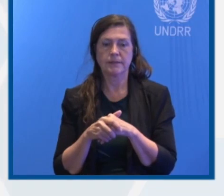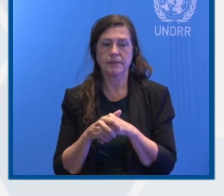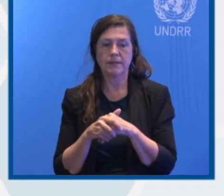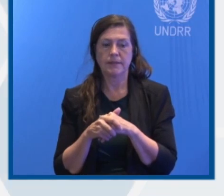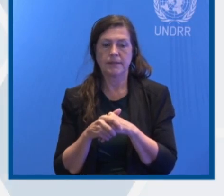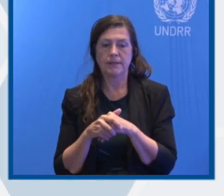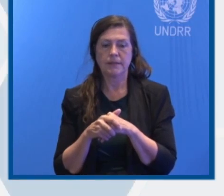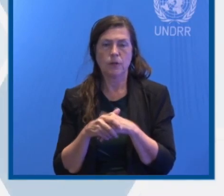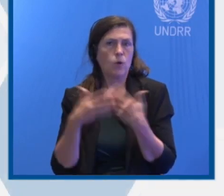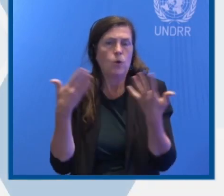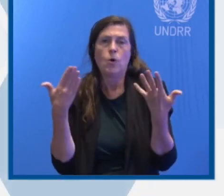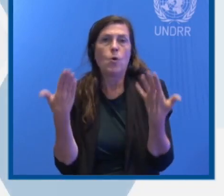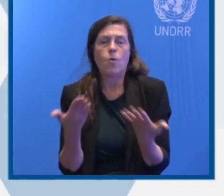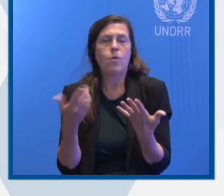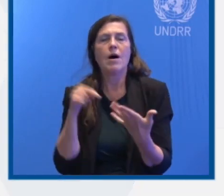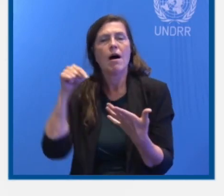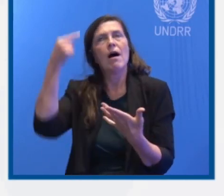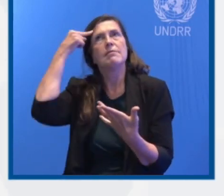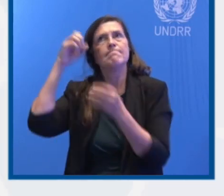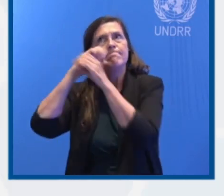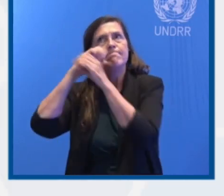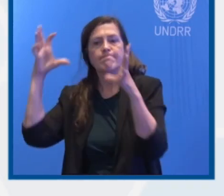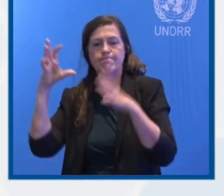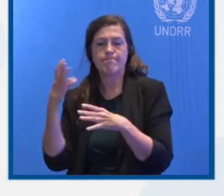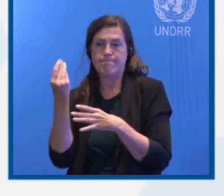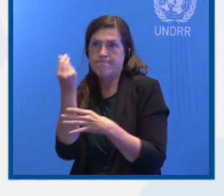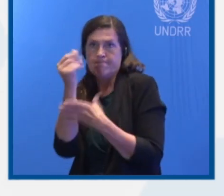the cost for the maintenance, because